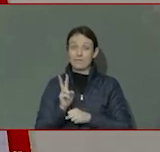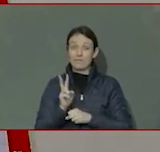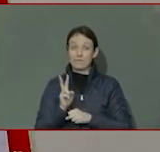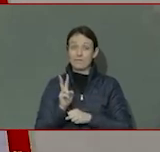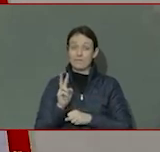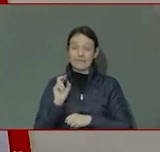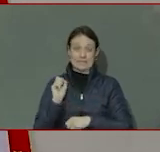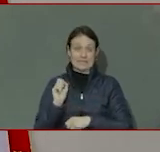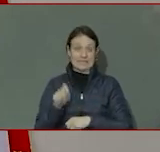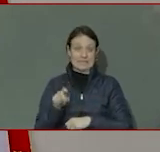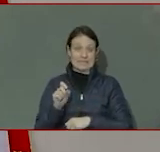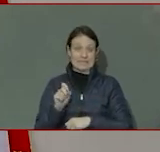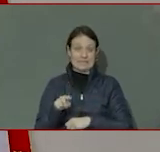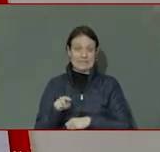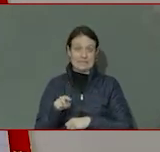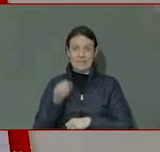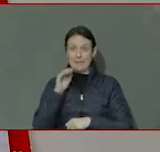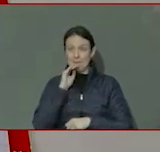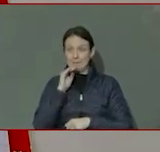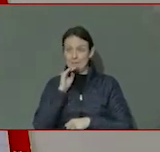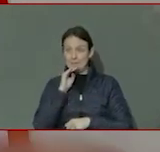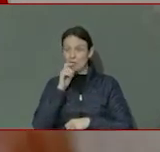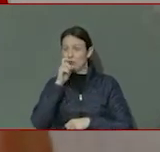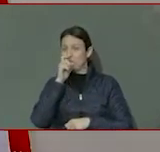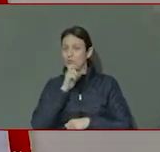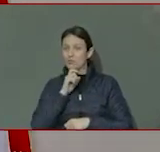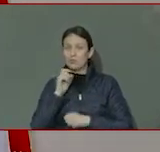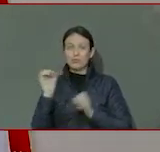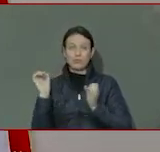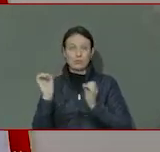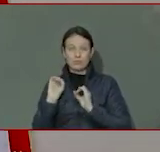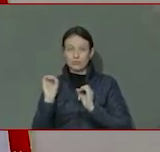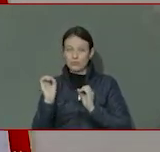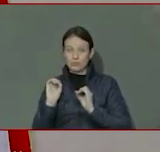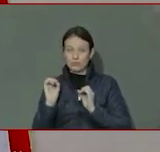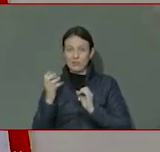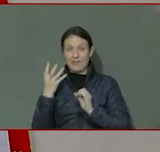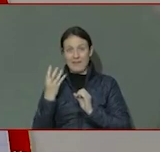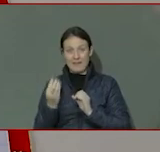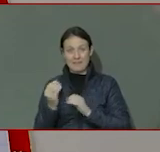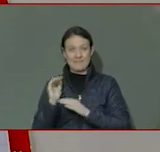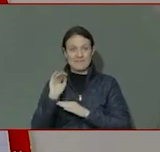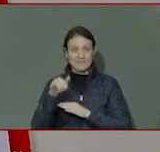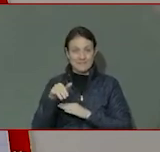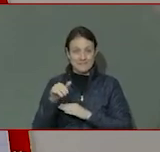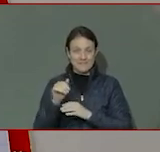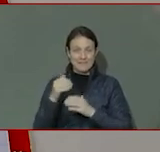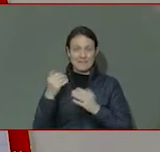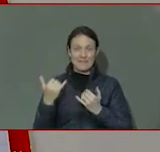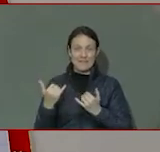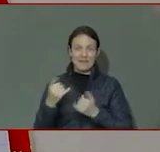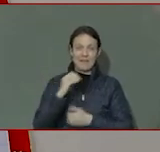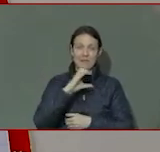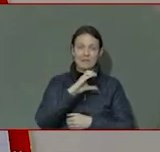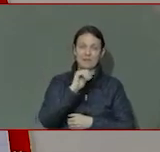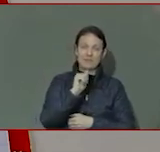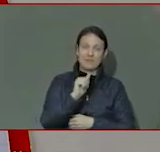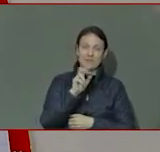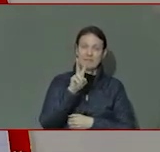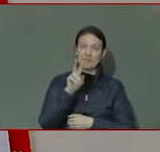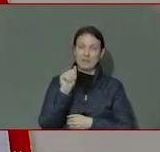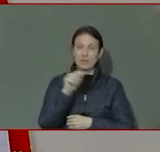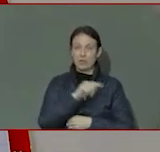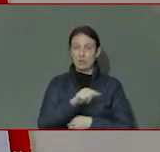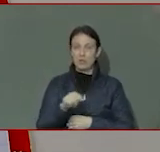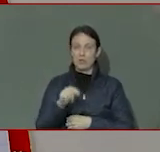amount that was in excess. Okay, so now I can go to CAVA